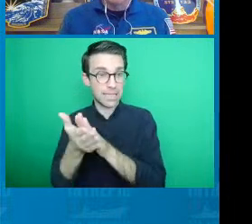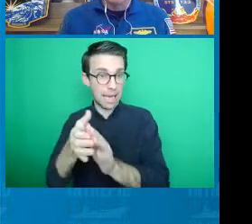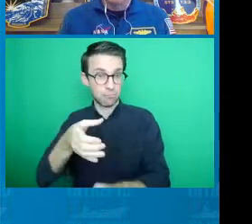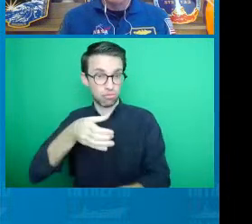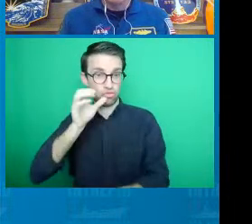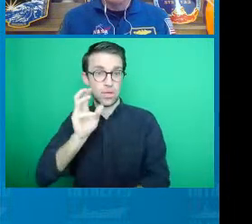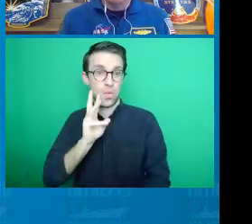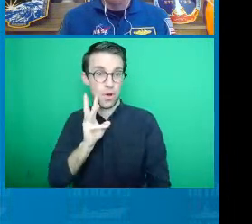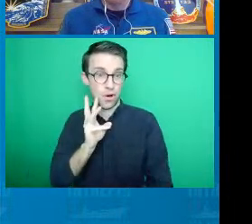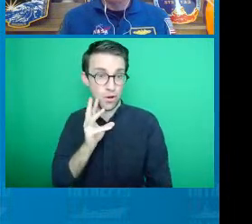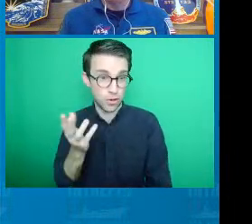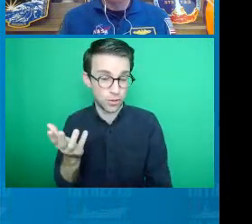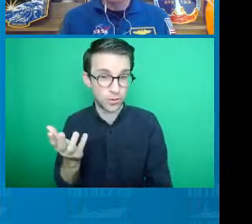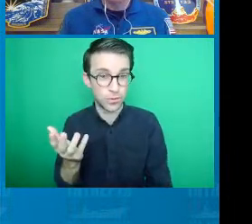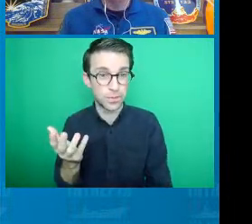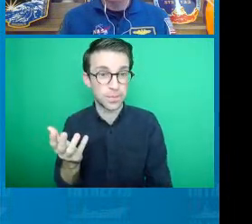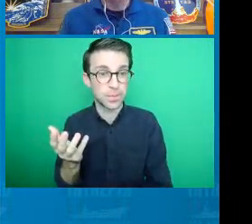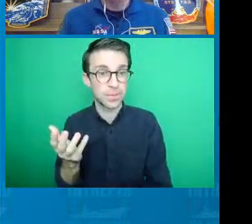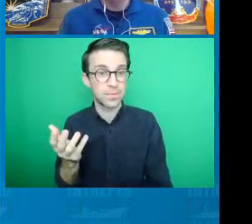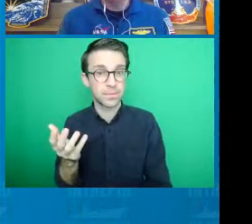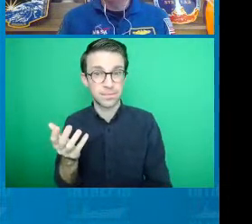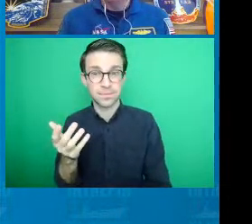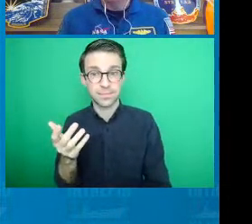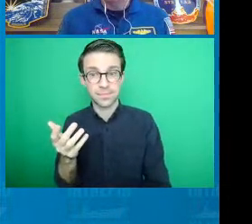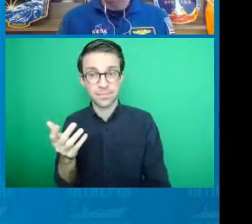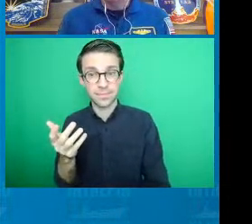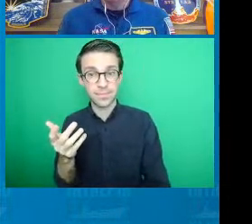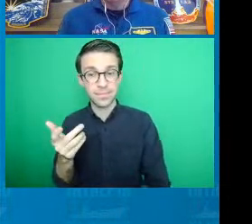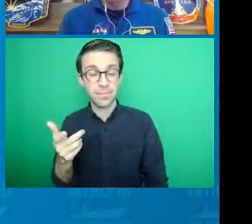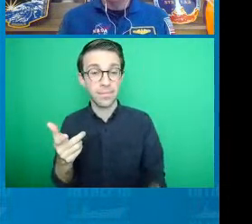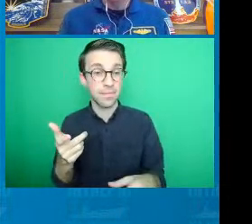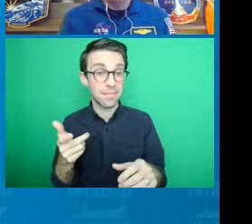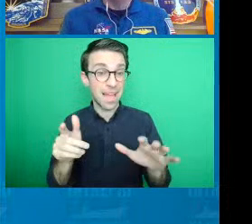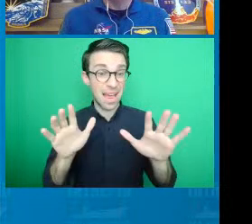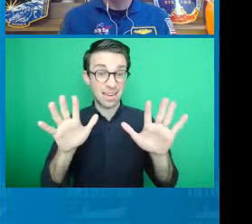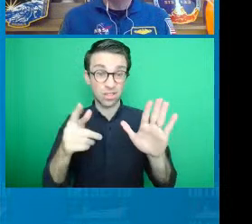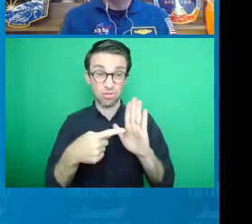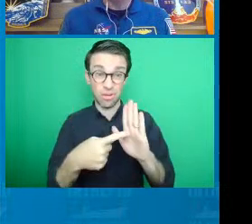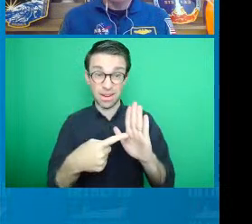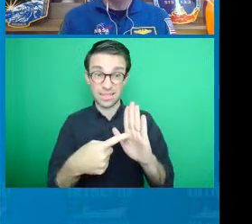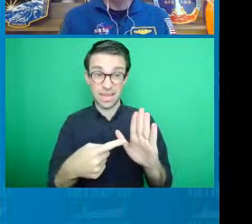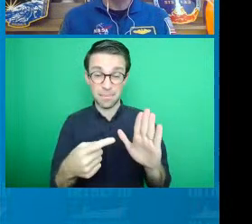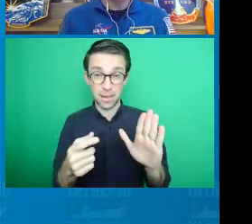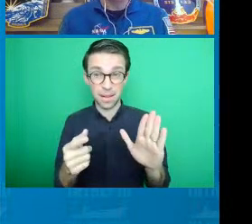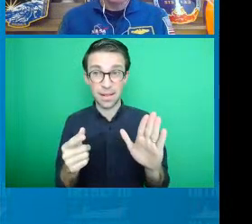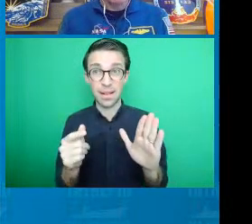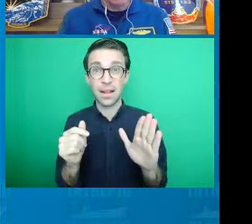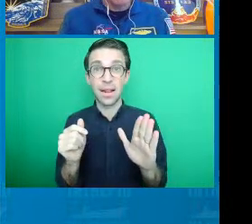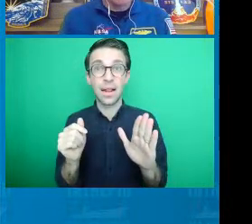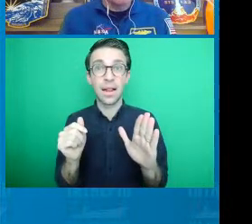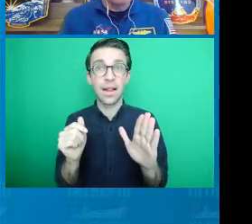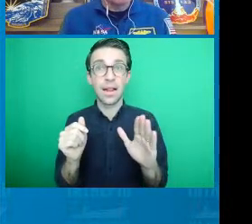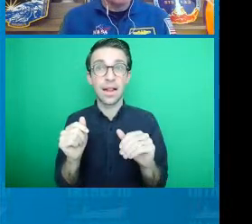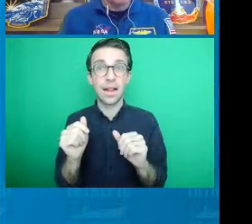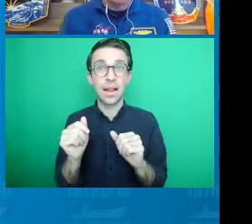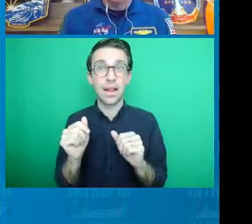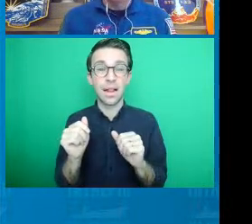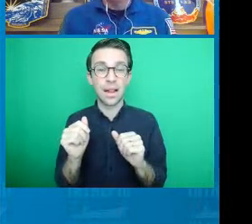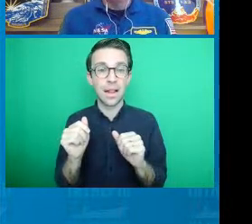And it's a great example of, if you had not had this direct